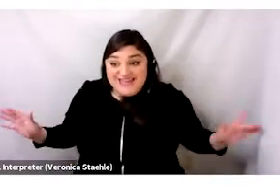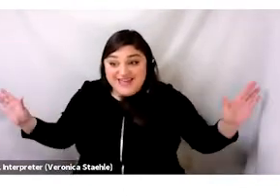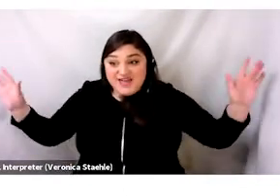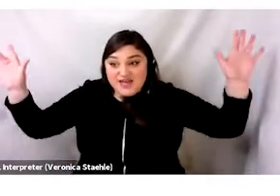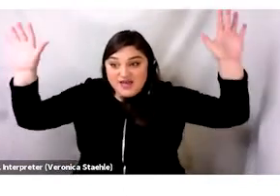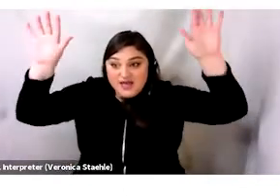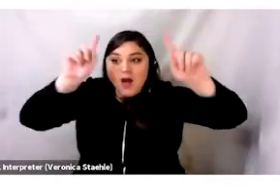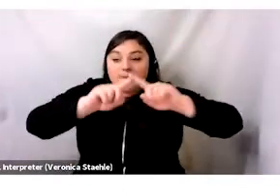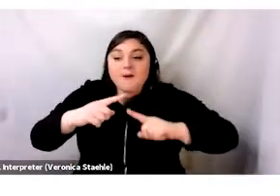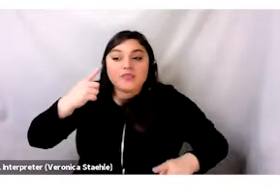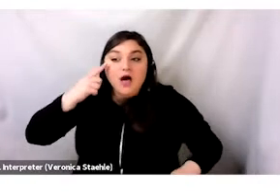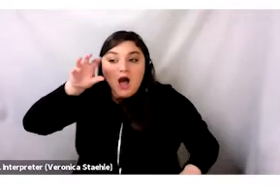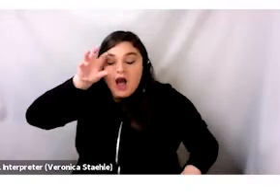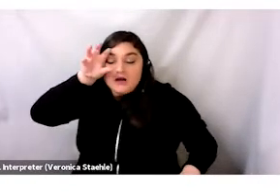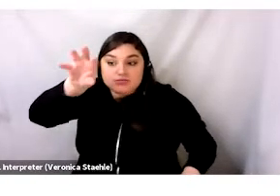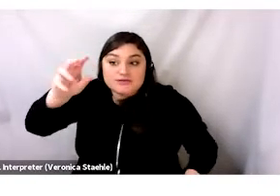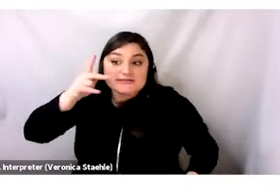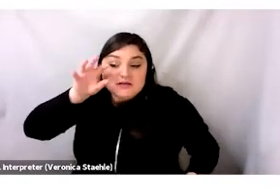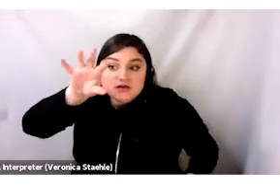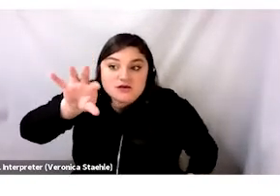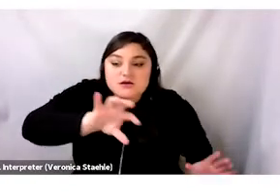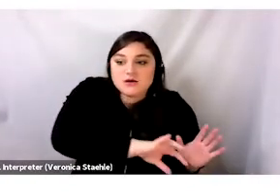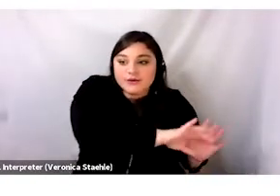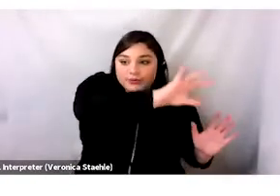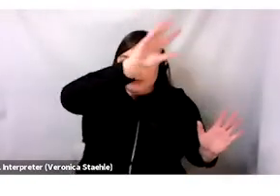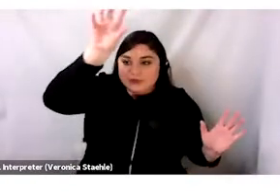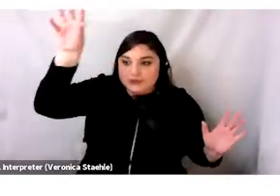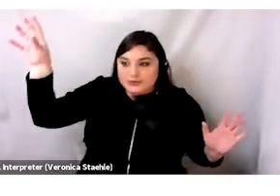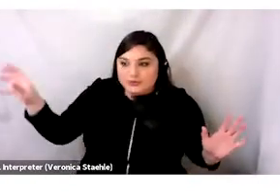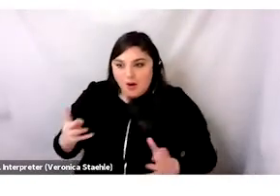guided by awareness and understanding.